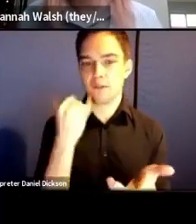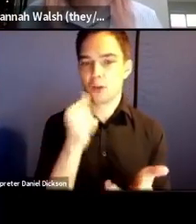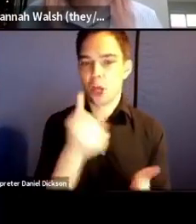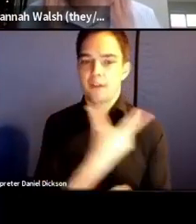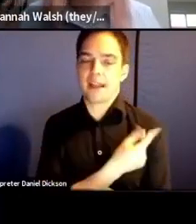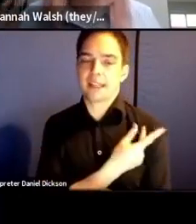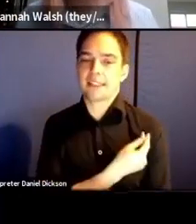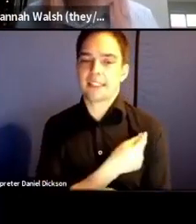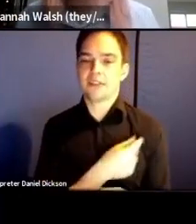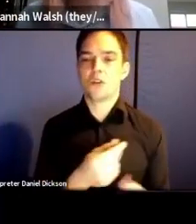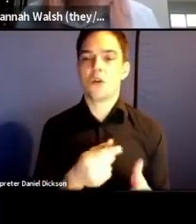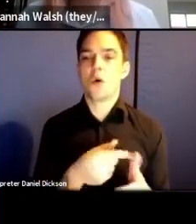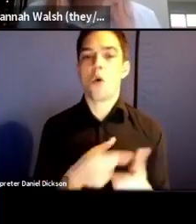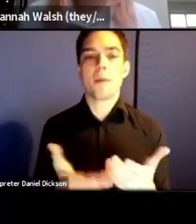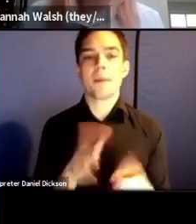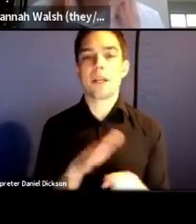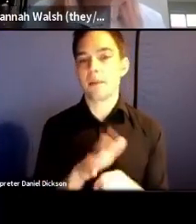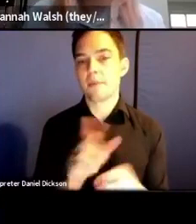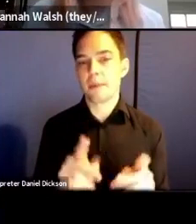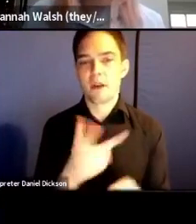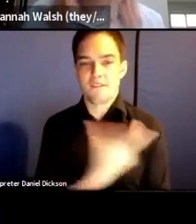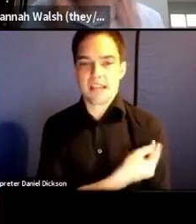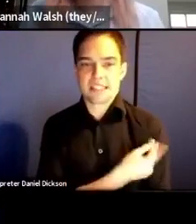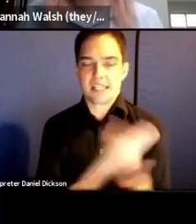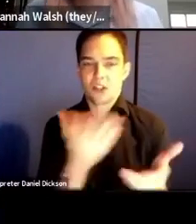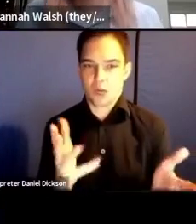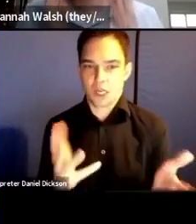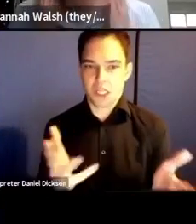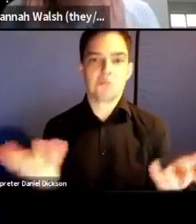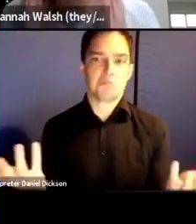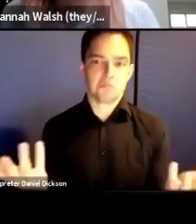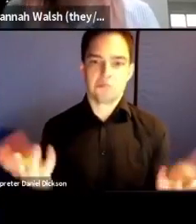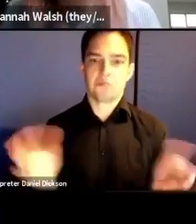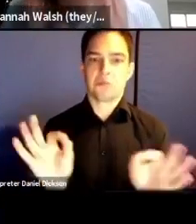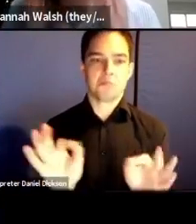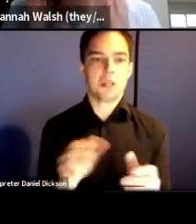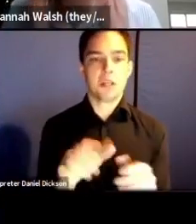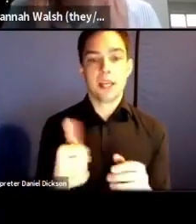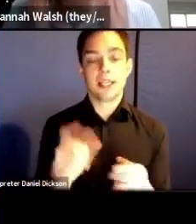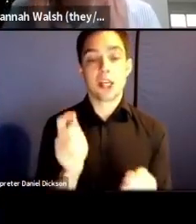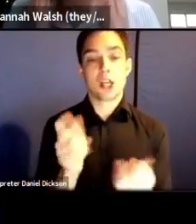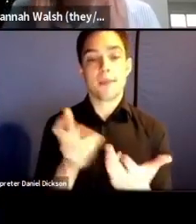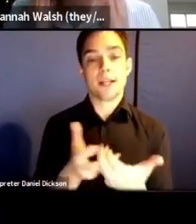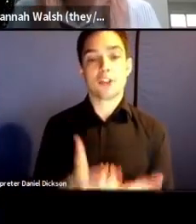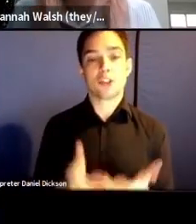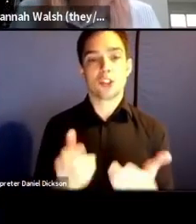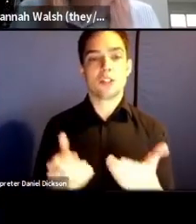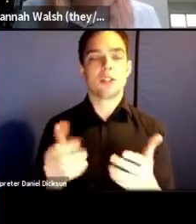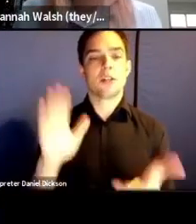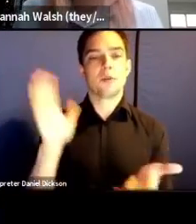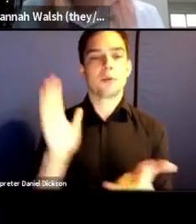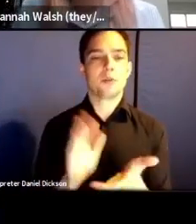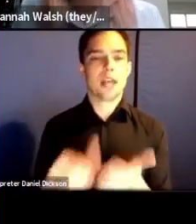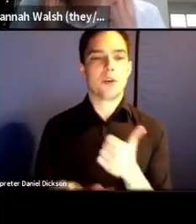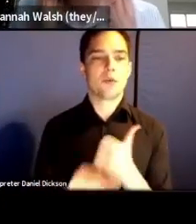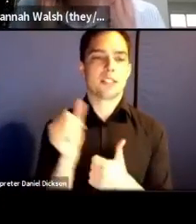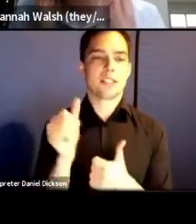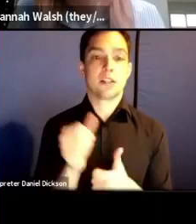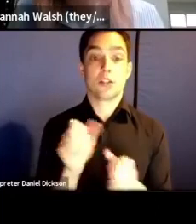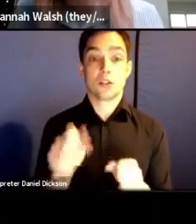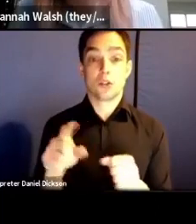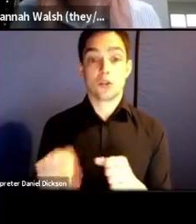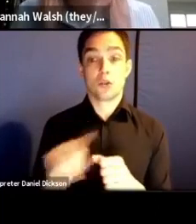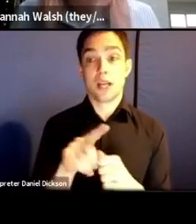or, enough people are vaccinated. And then, are there any accommodations that could mitigate this risk? Could you